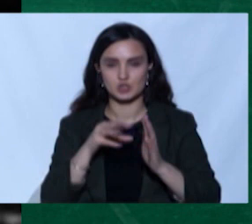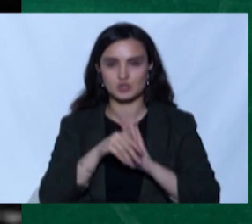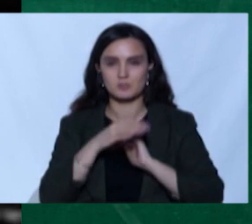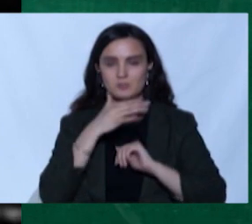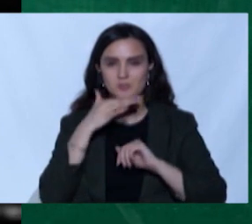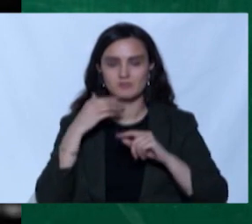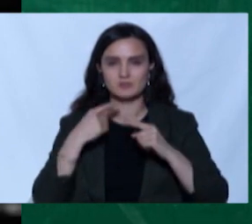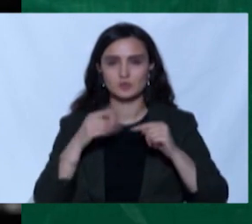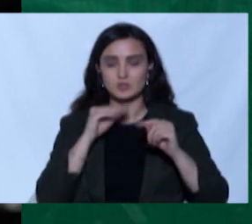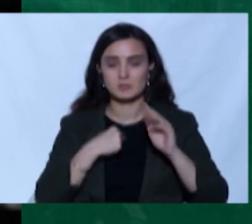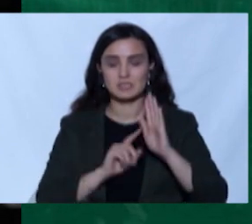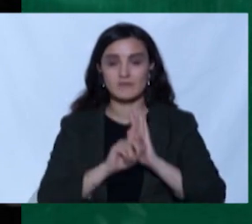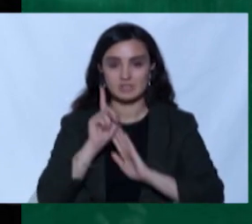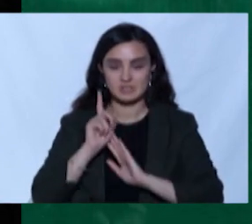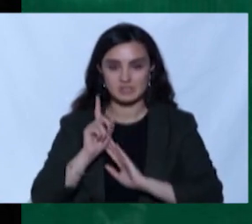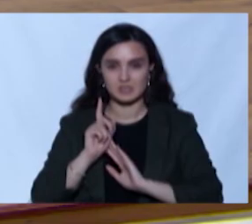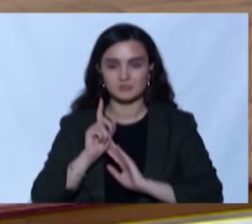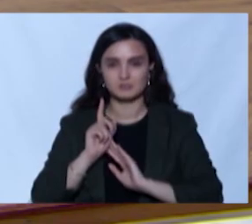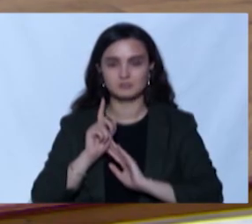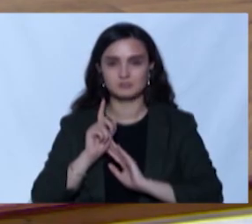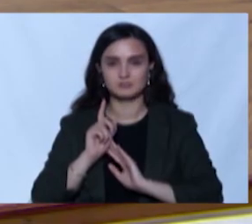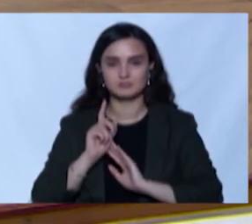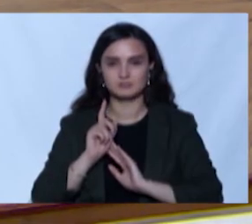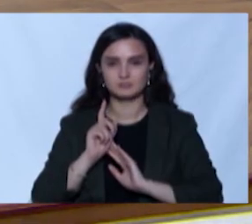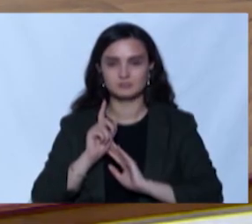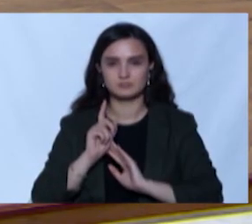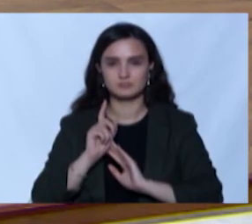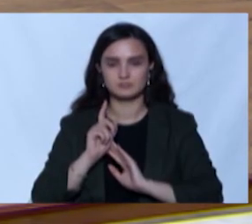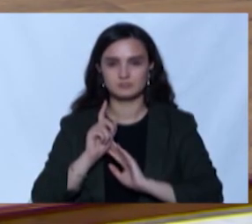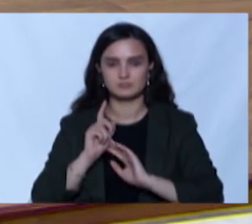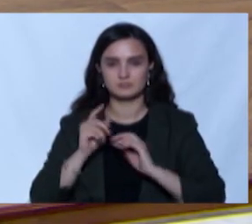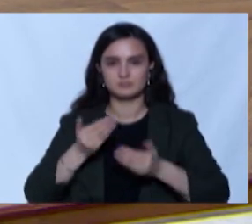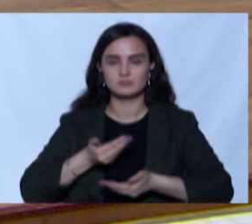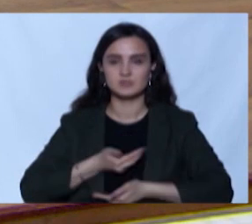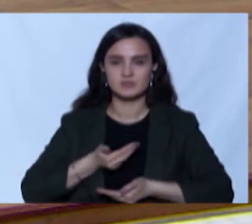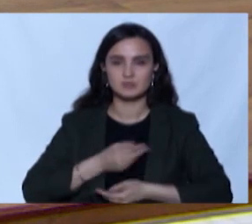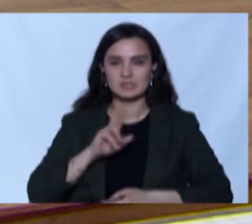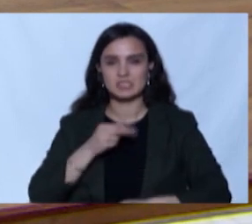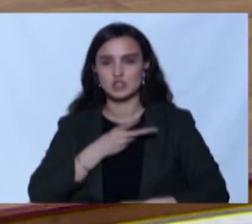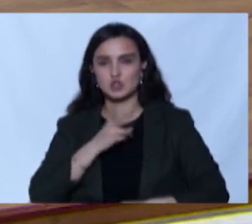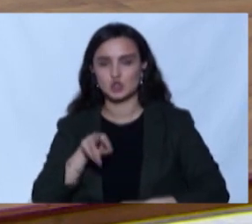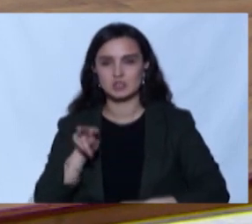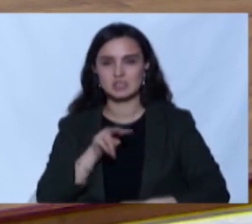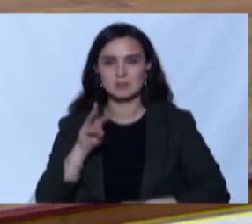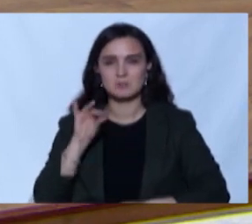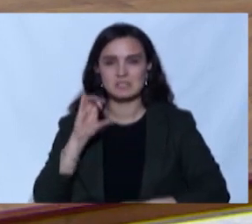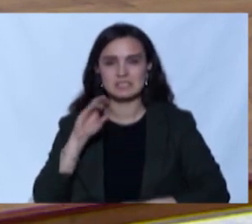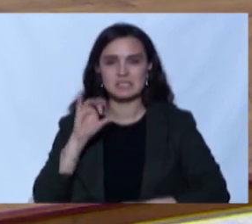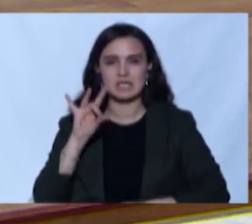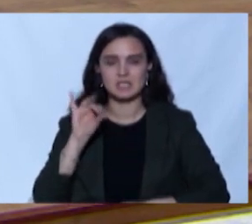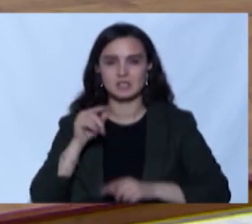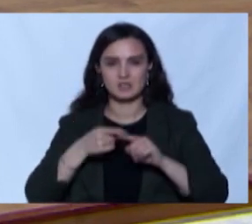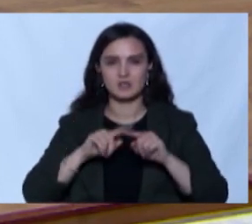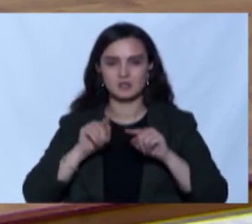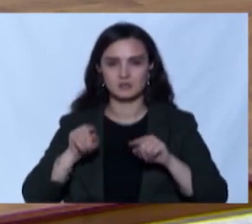And the first one I would begin with is the mystery of life and death. Dr. Frankenstein, he